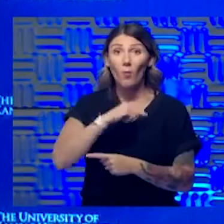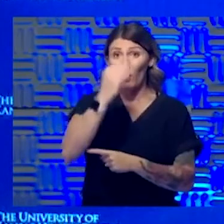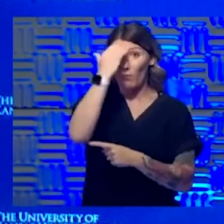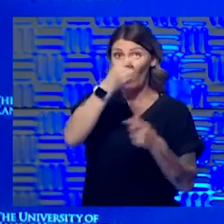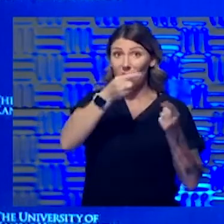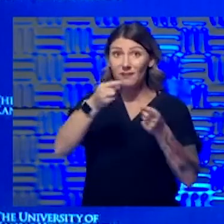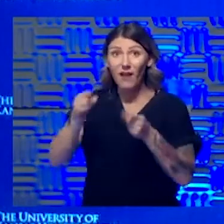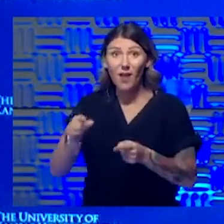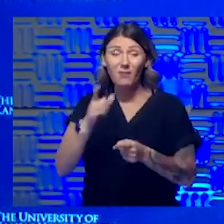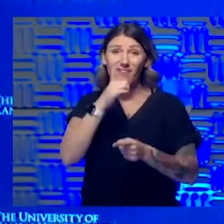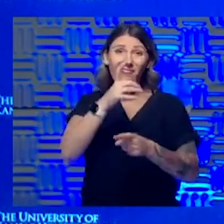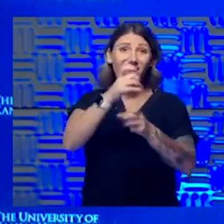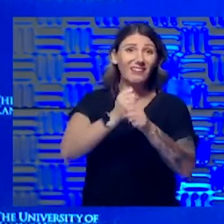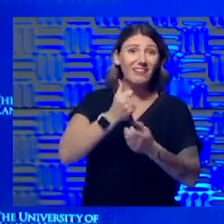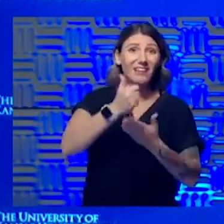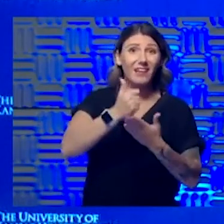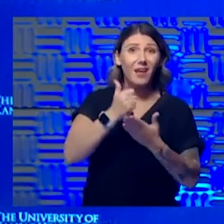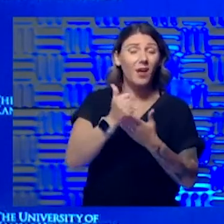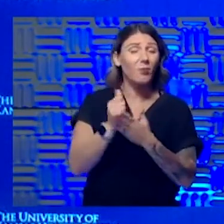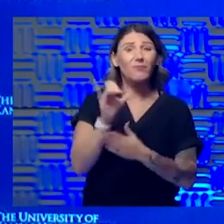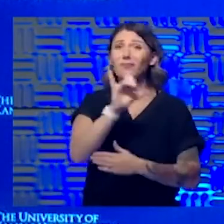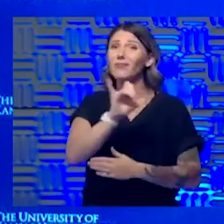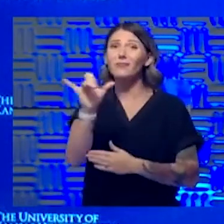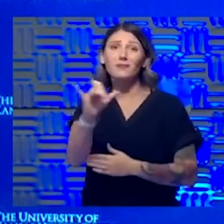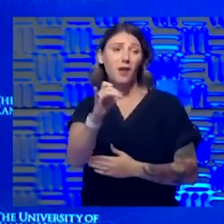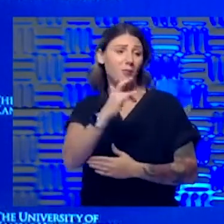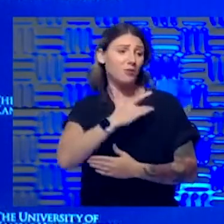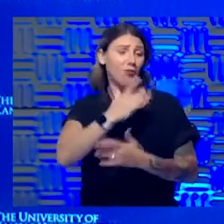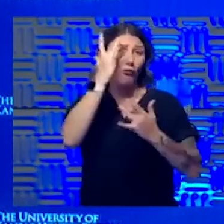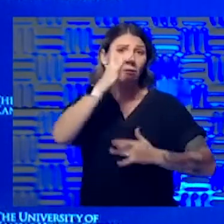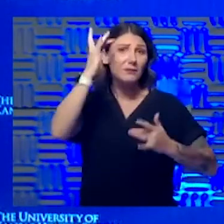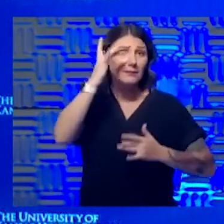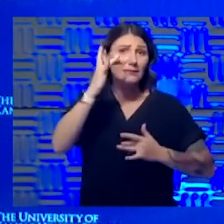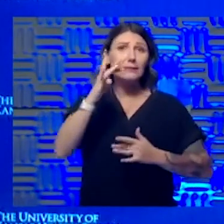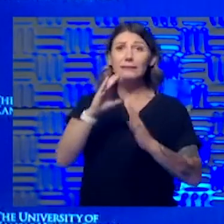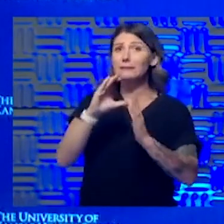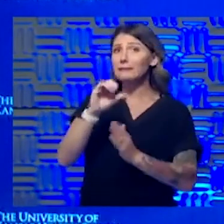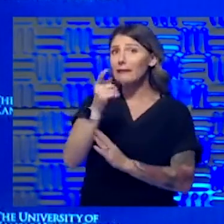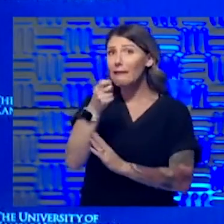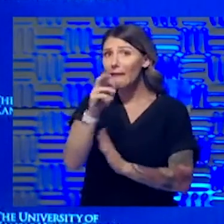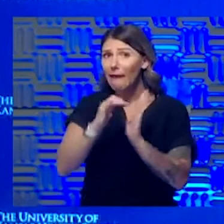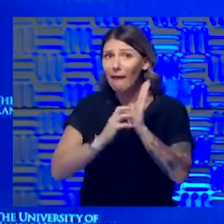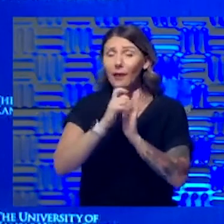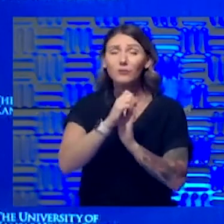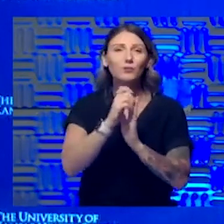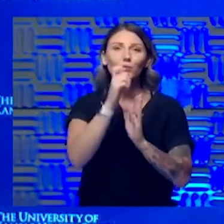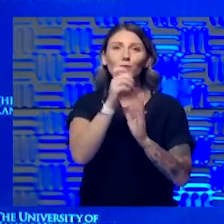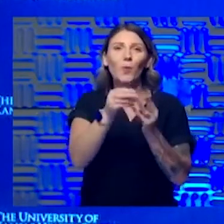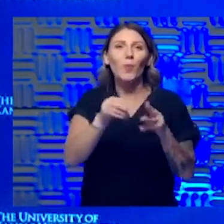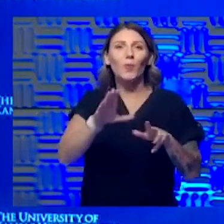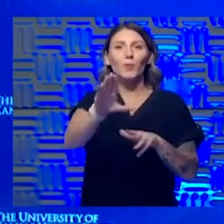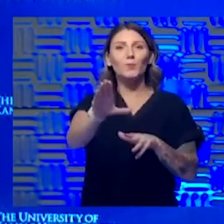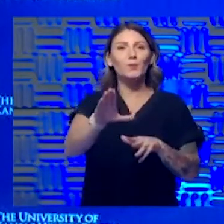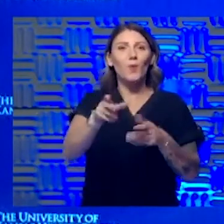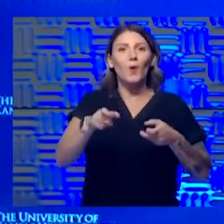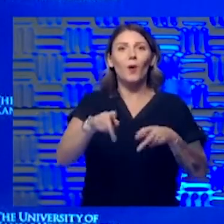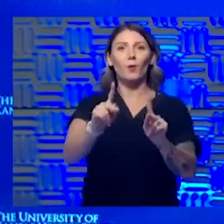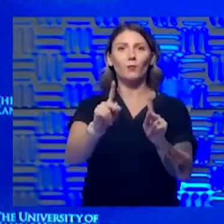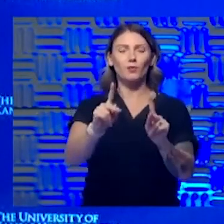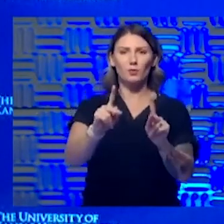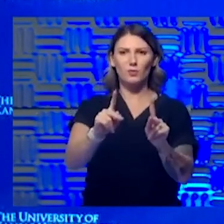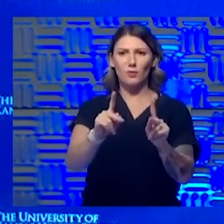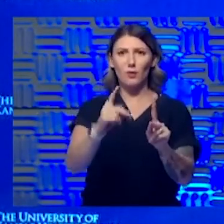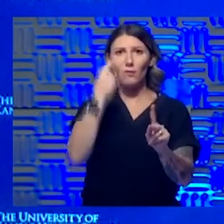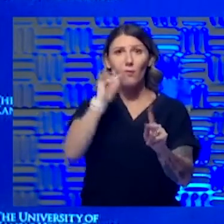like cancer, like heart disease, these are time-critical diagnoses. And don't lose your chance at a better life because of fear around